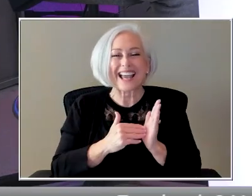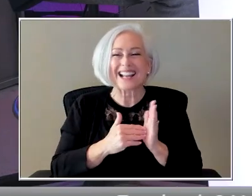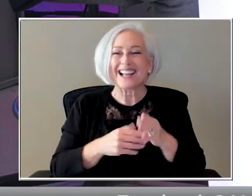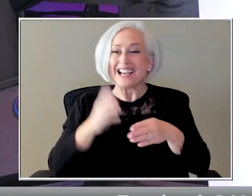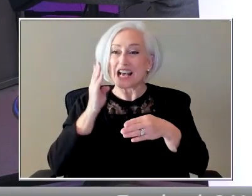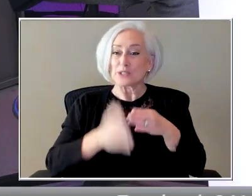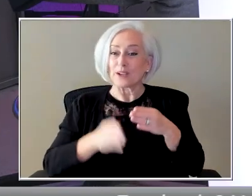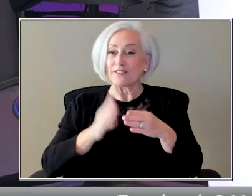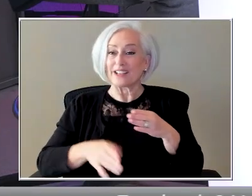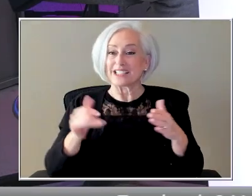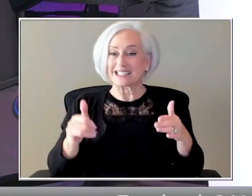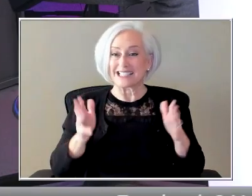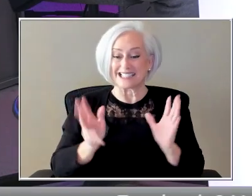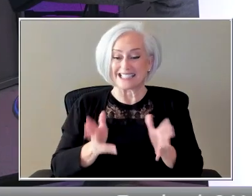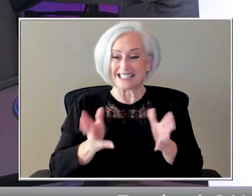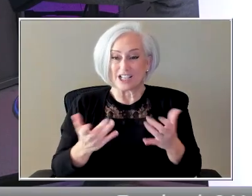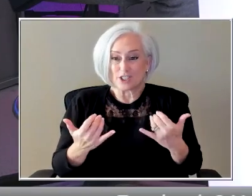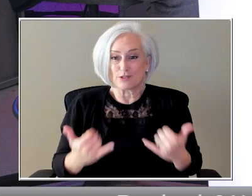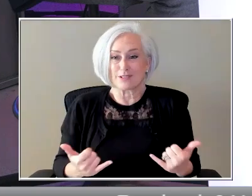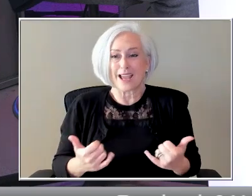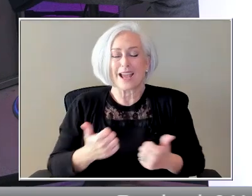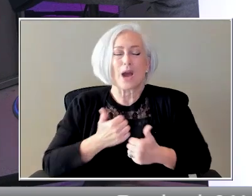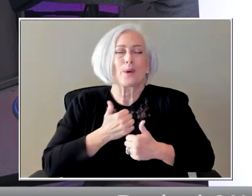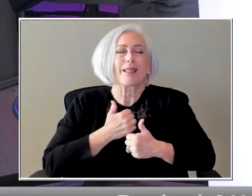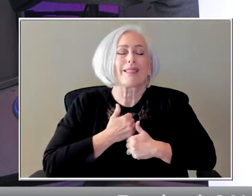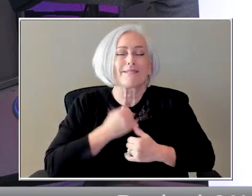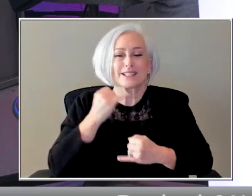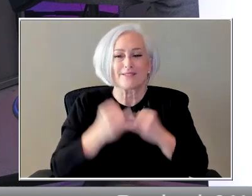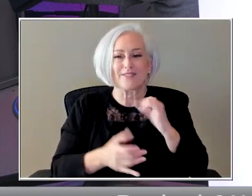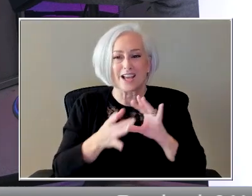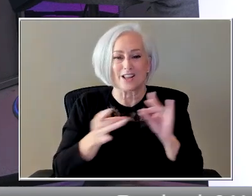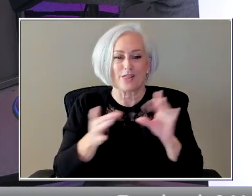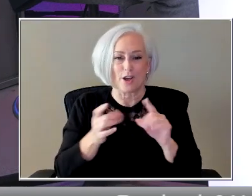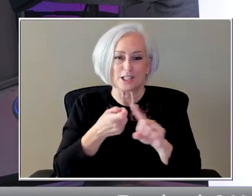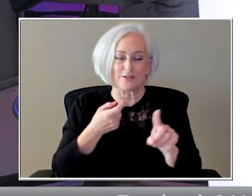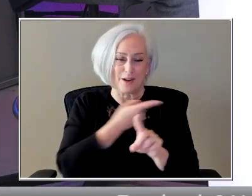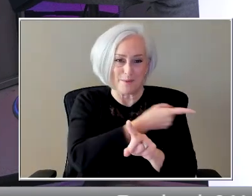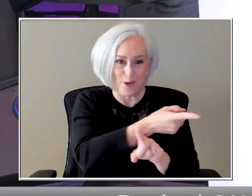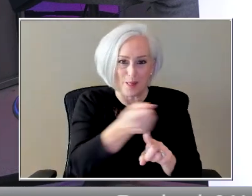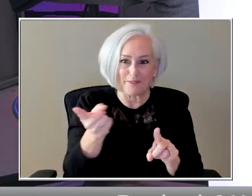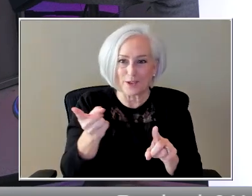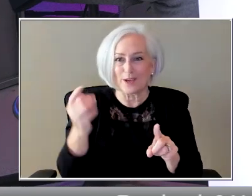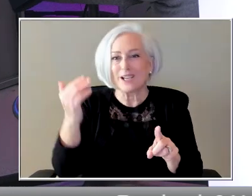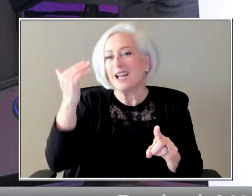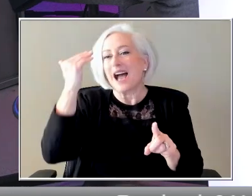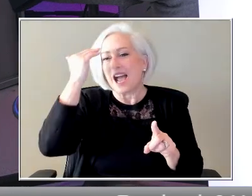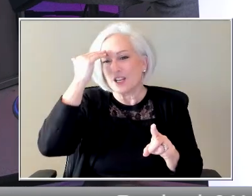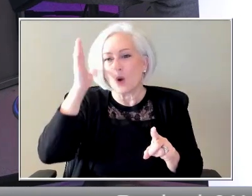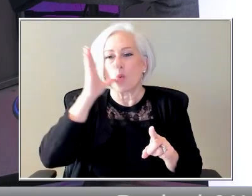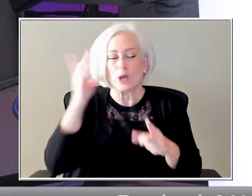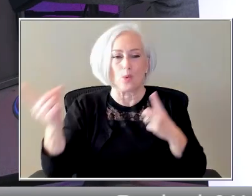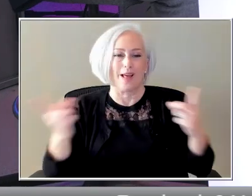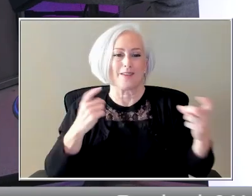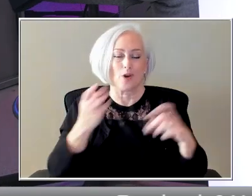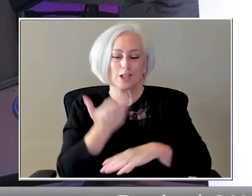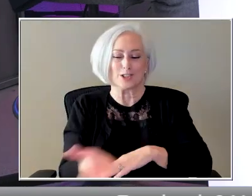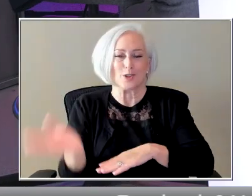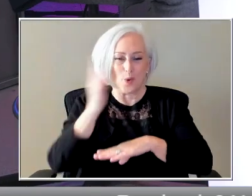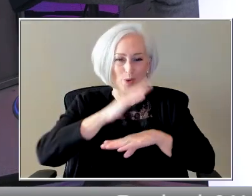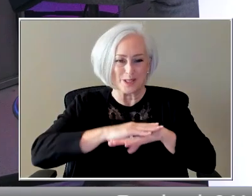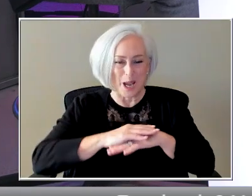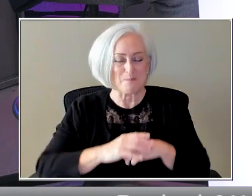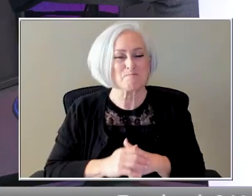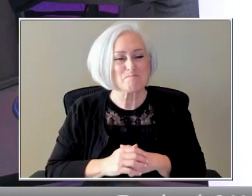discussion today, I would love some final thoughts from our guests, and I know we're going to get questions throughout the day on this. Luke, I'll start with you. What do you want